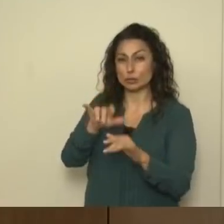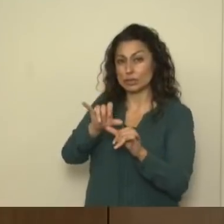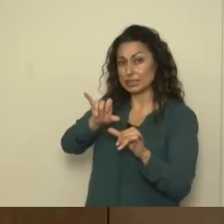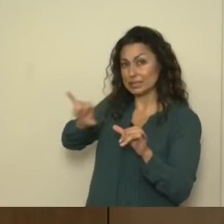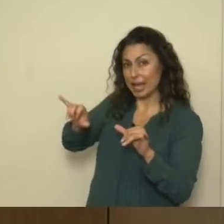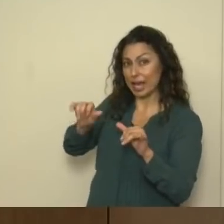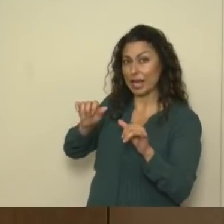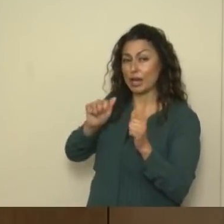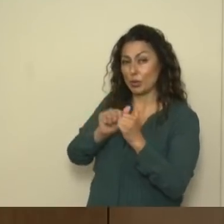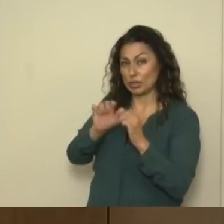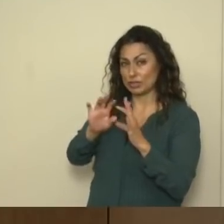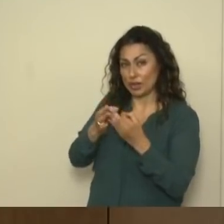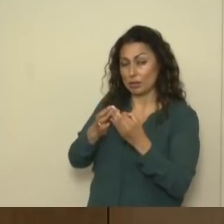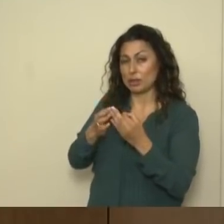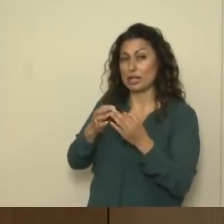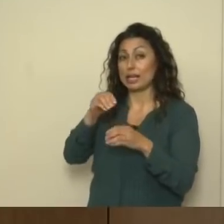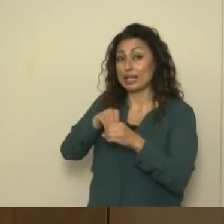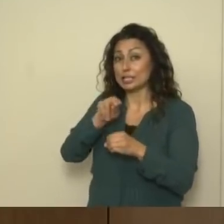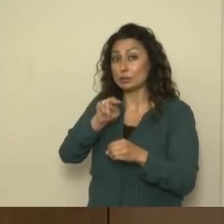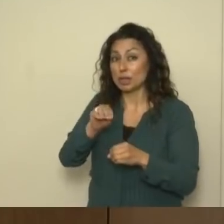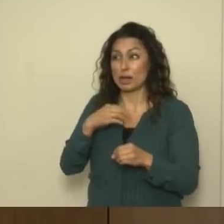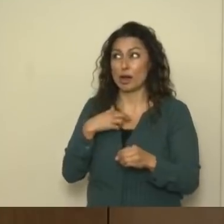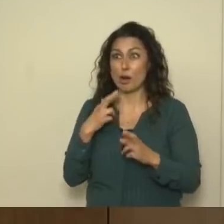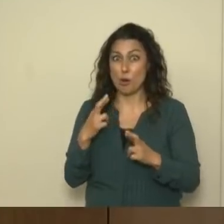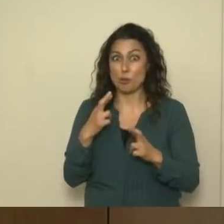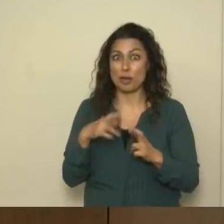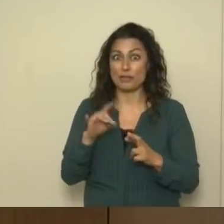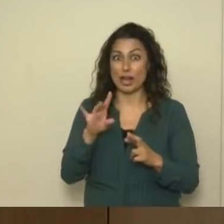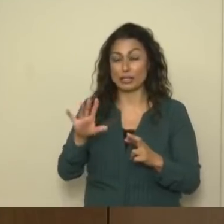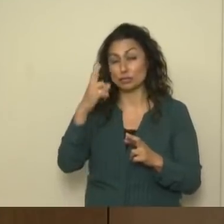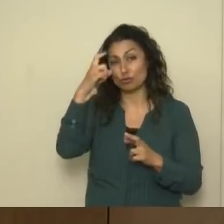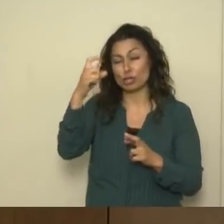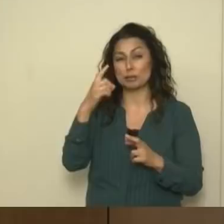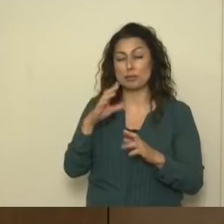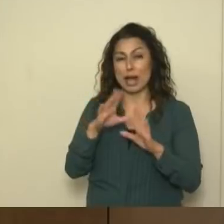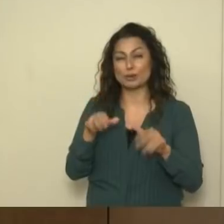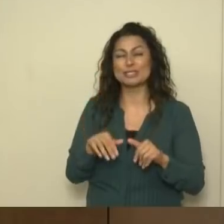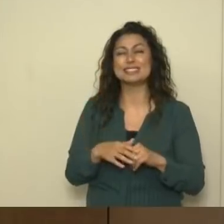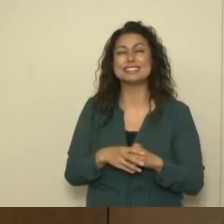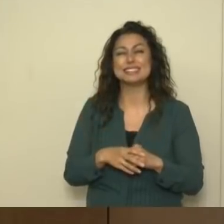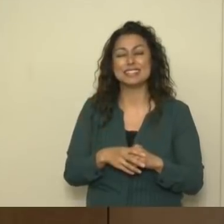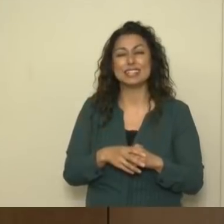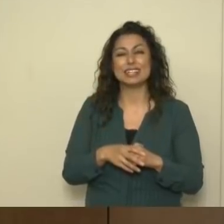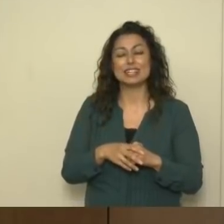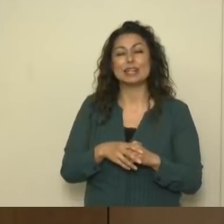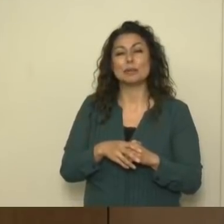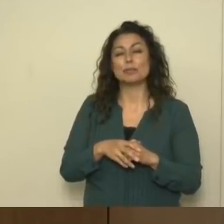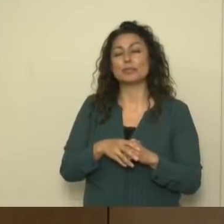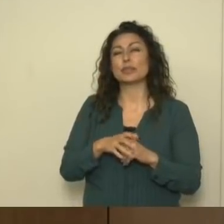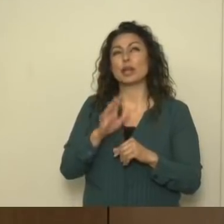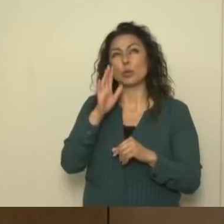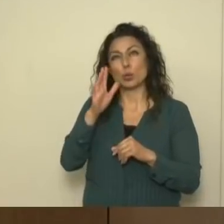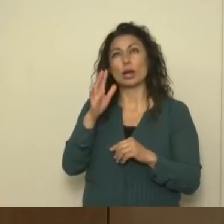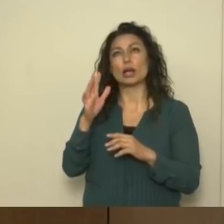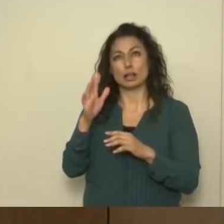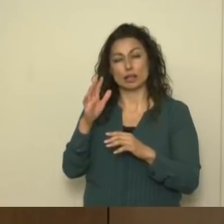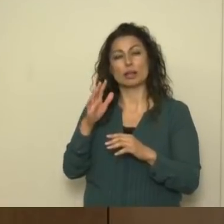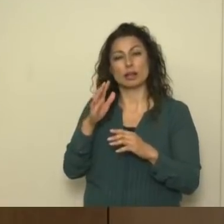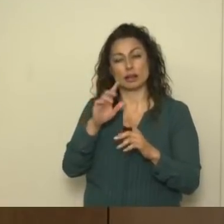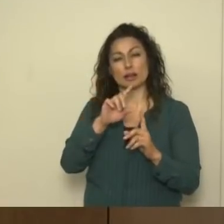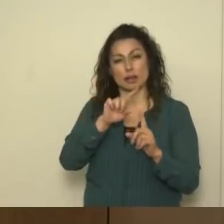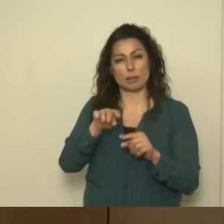family in New Mexico. I hope he's found his dream house in no later than